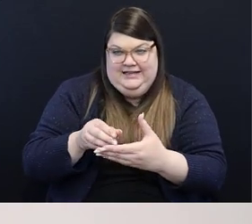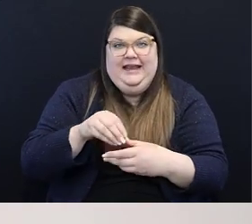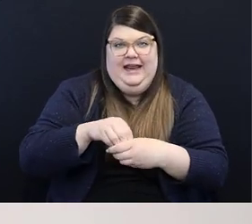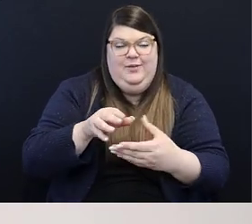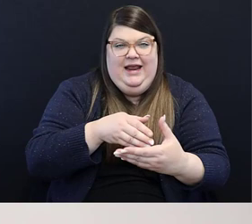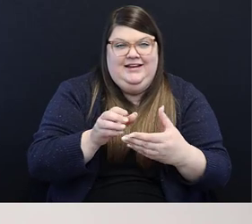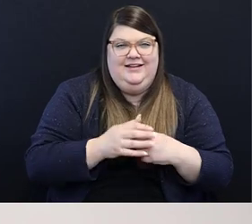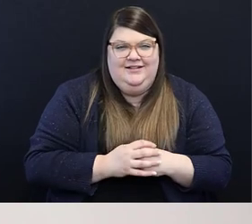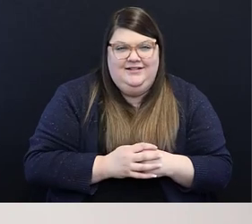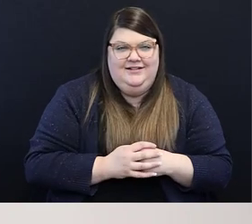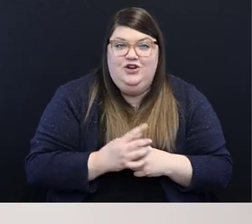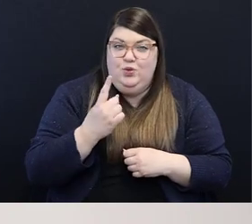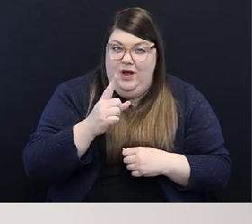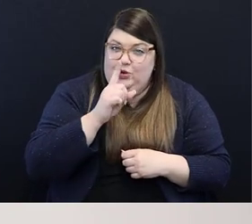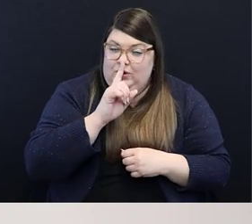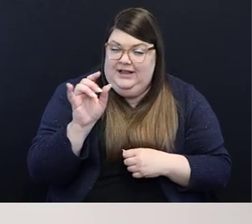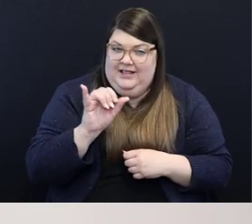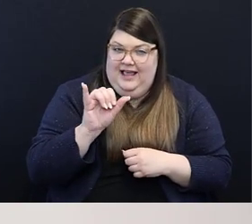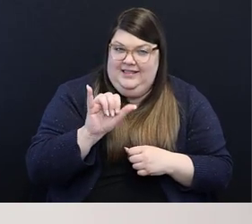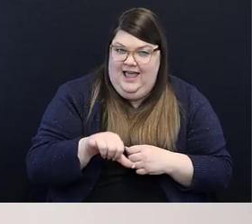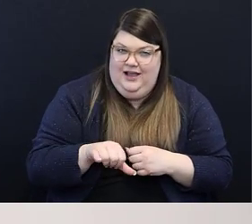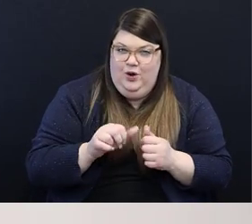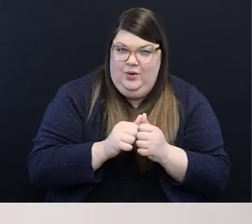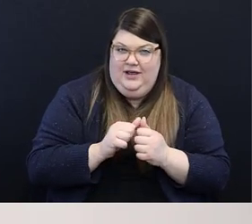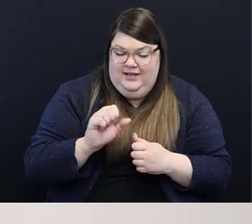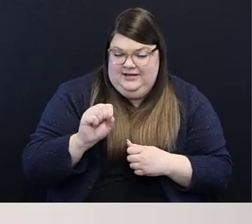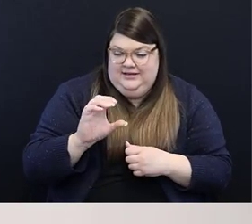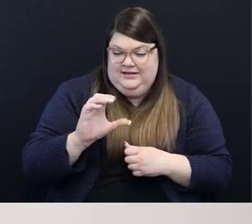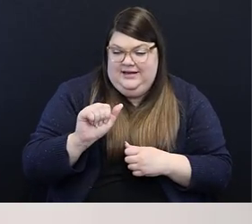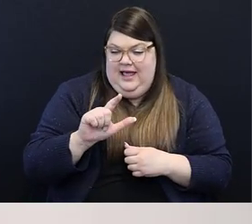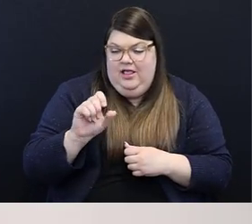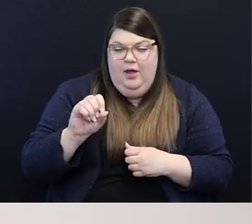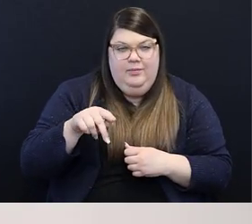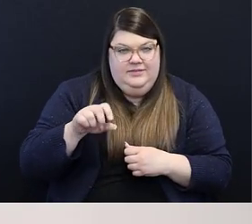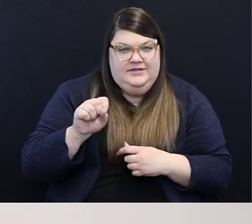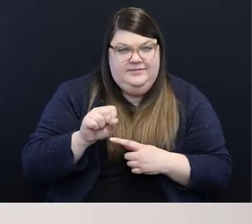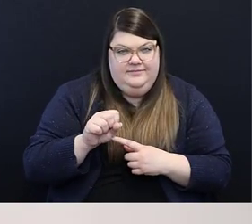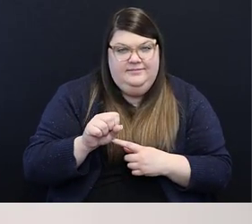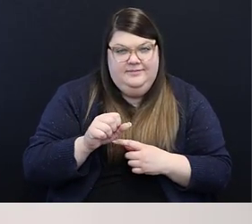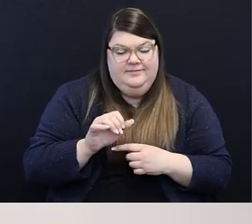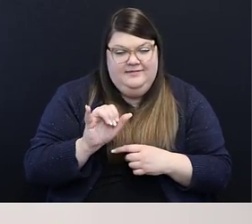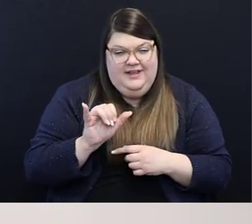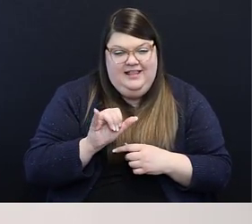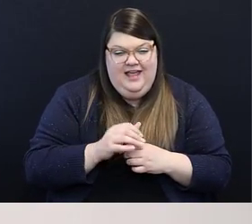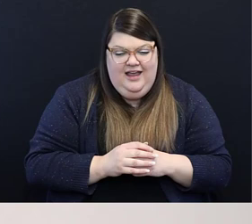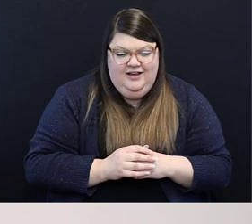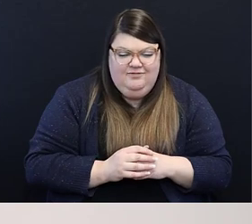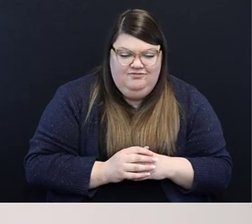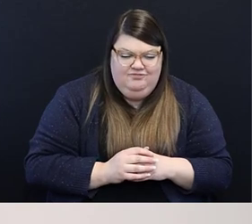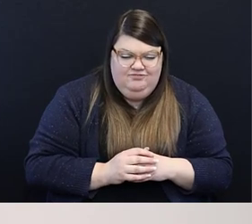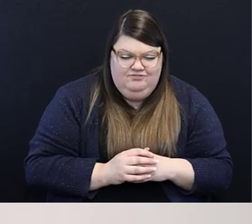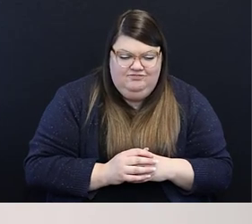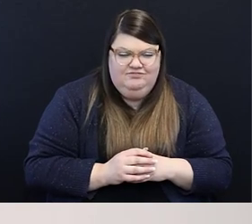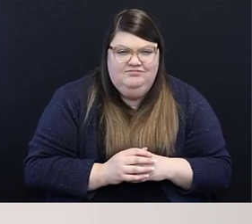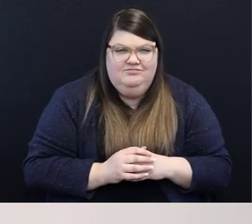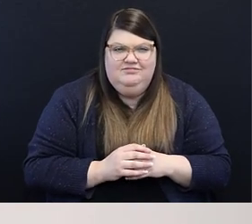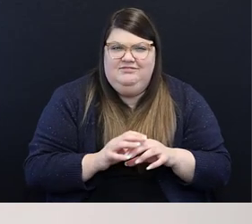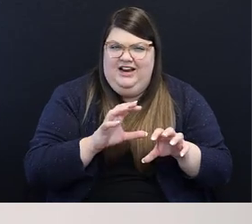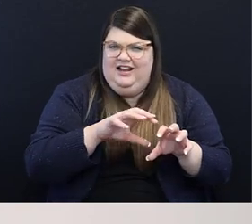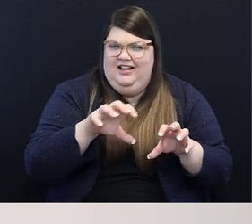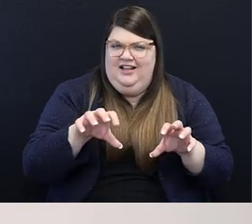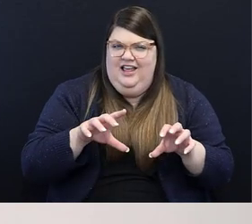that's really like that with the scallops. Yes. Yeah. Like a those dolls.